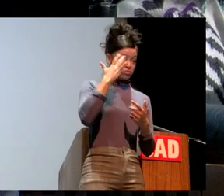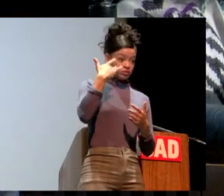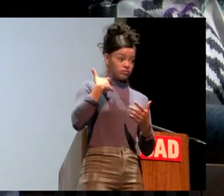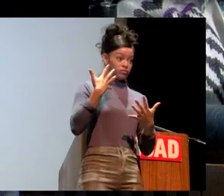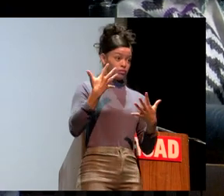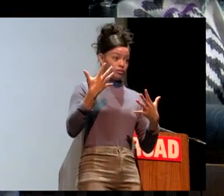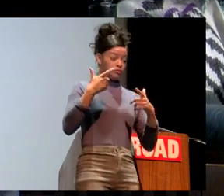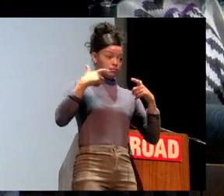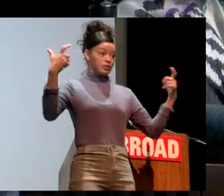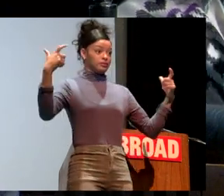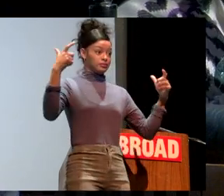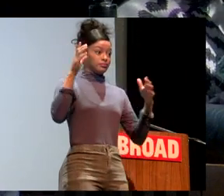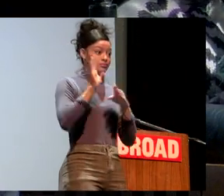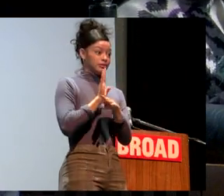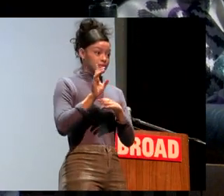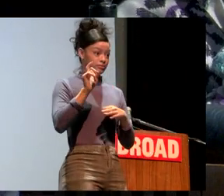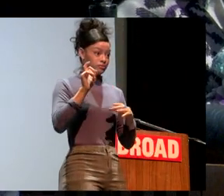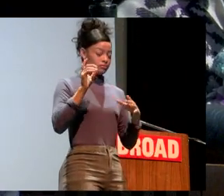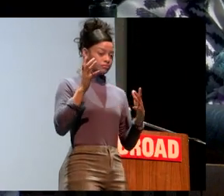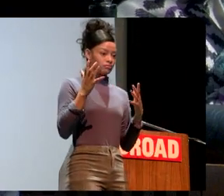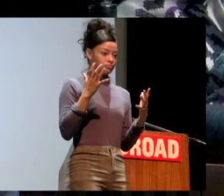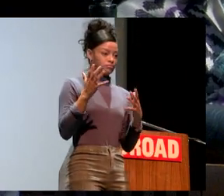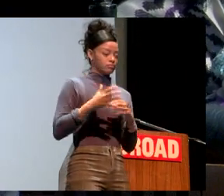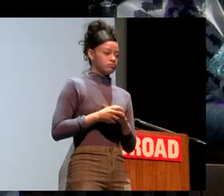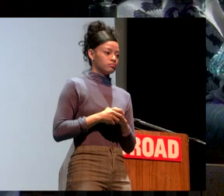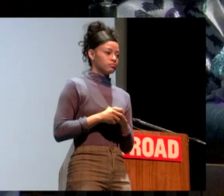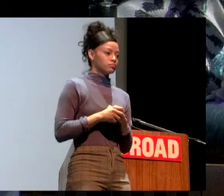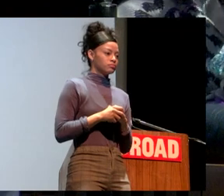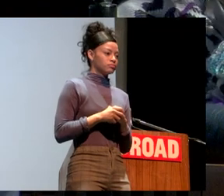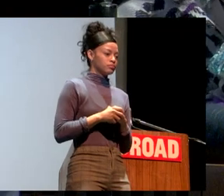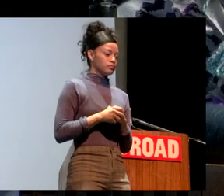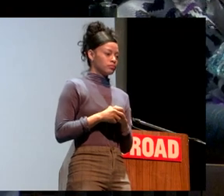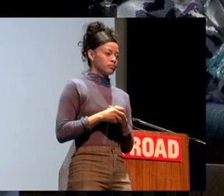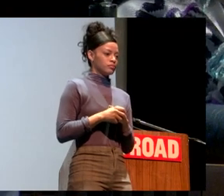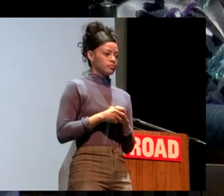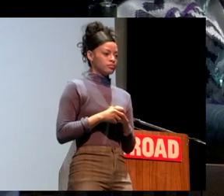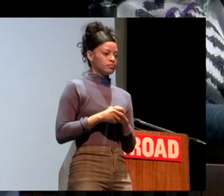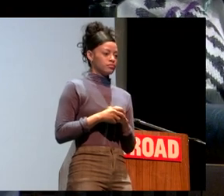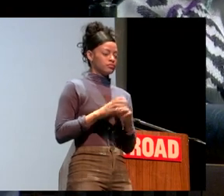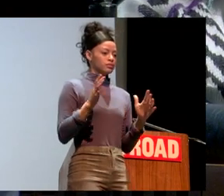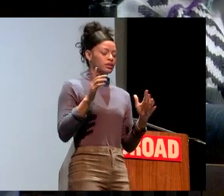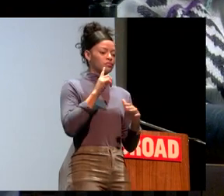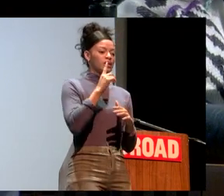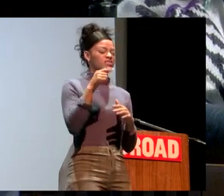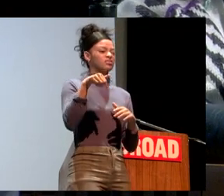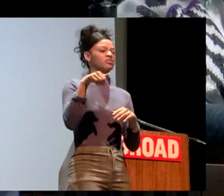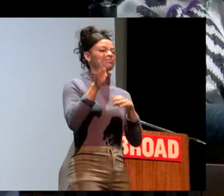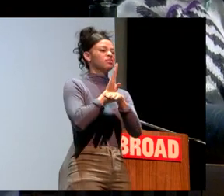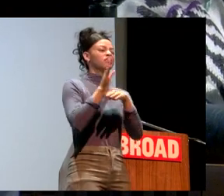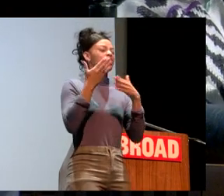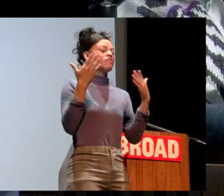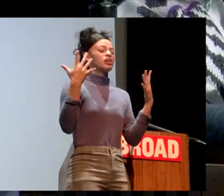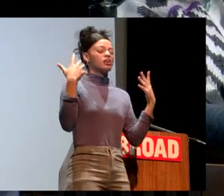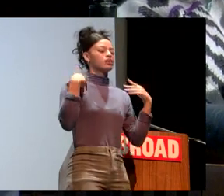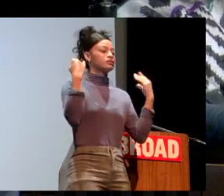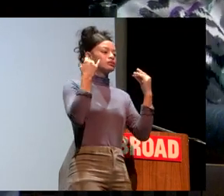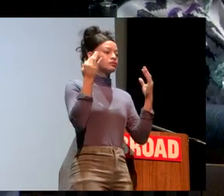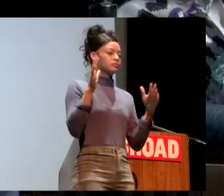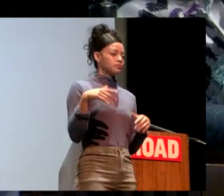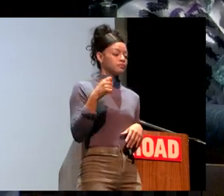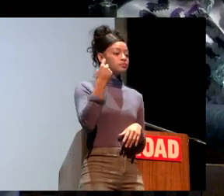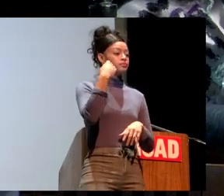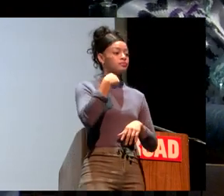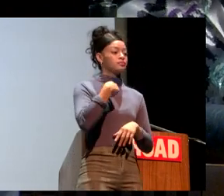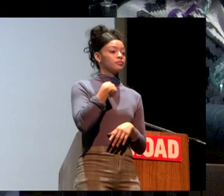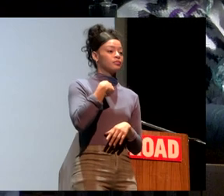he? Like 25. Oh my God. So I never thinking about, you know, that my age. So that is this